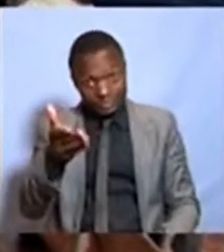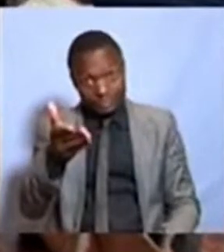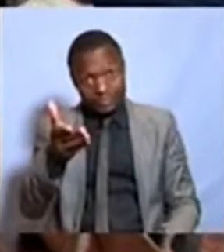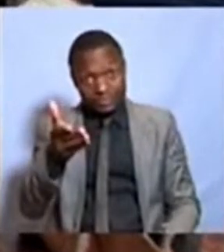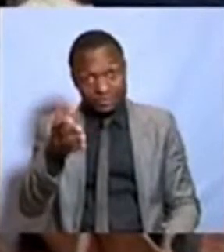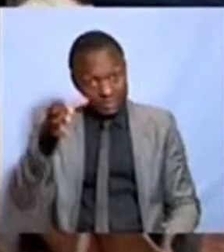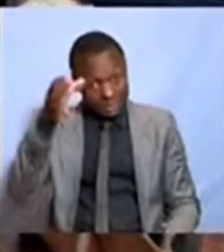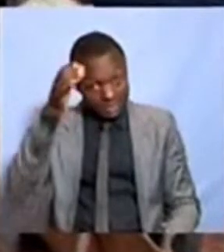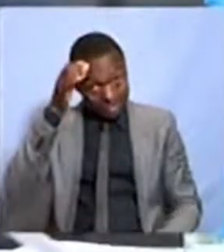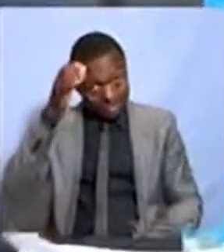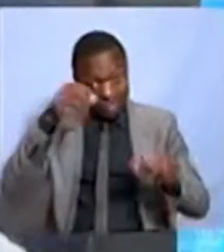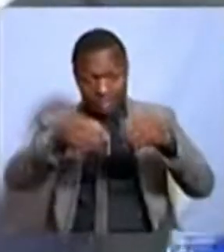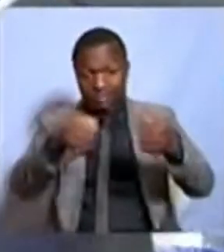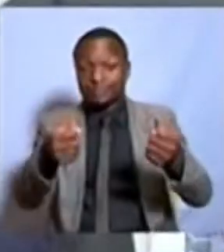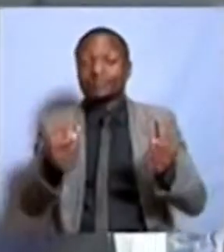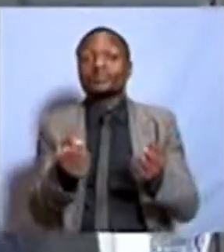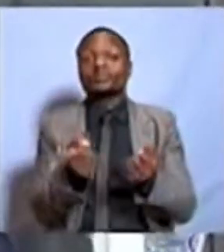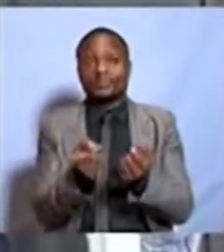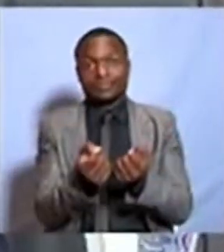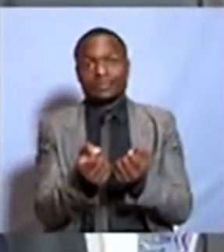society,